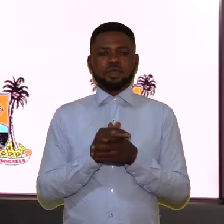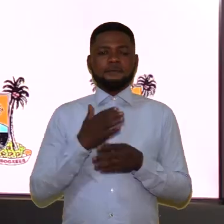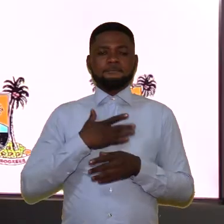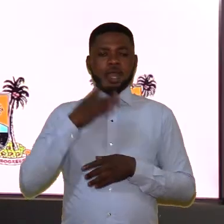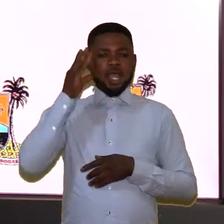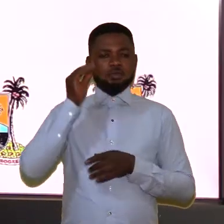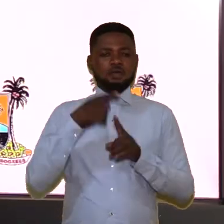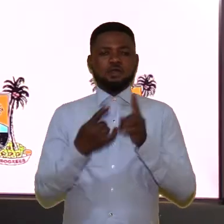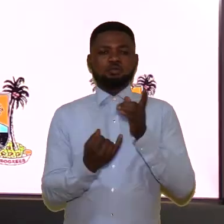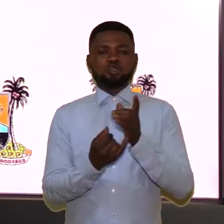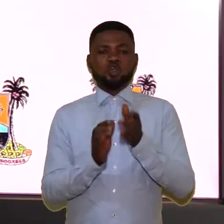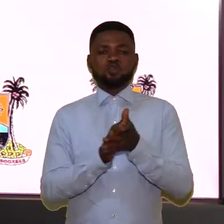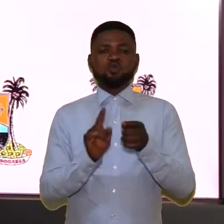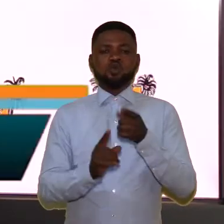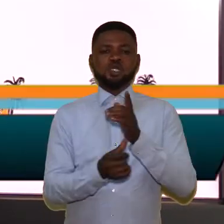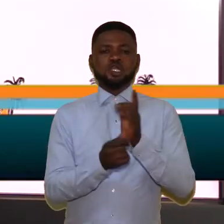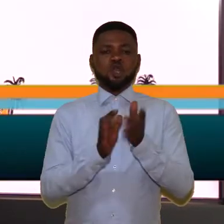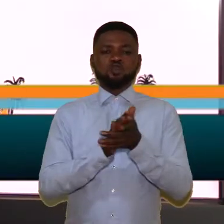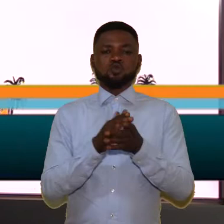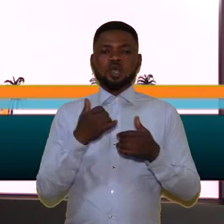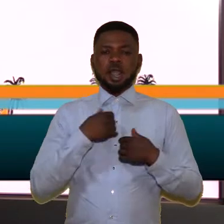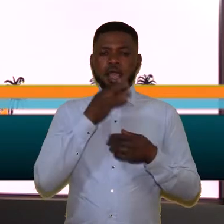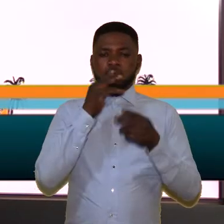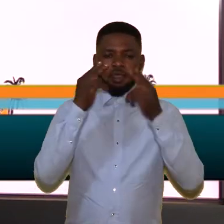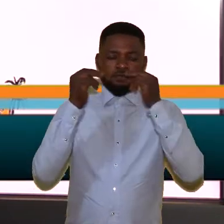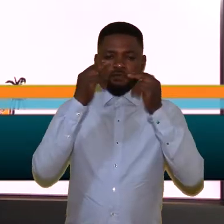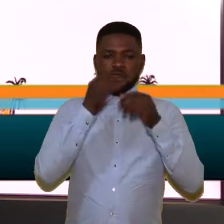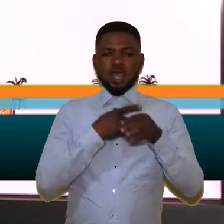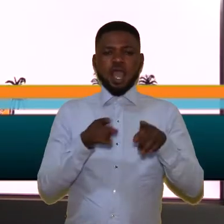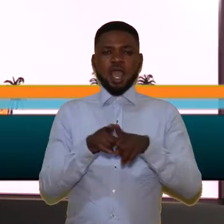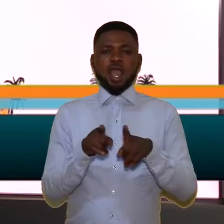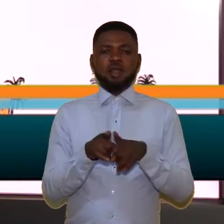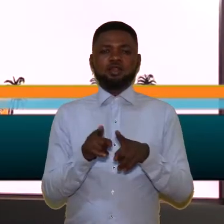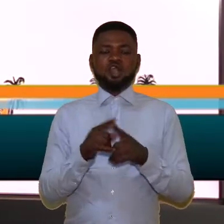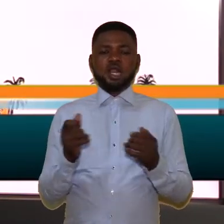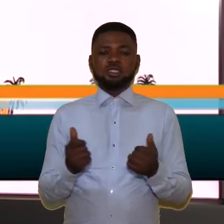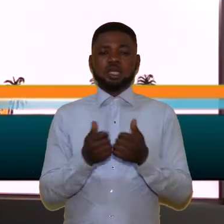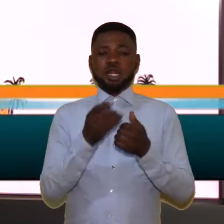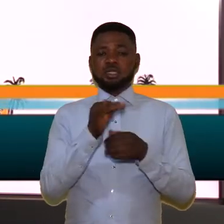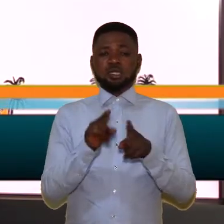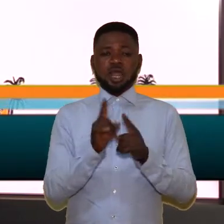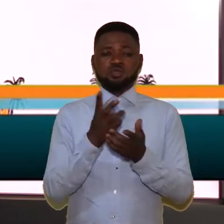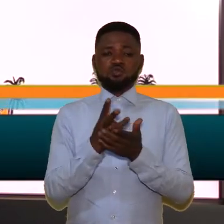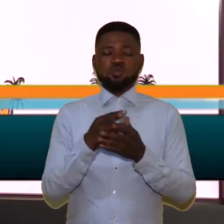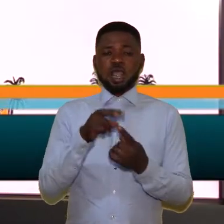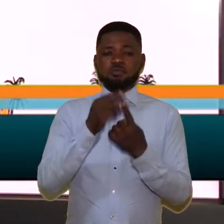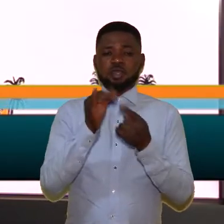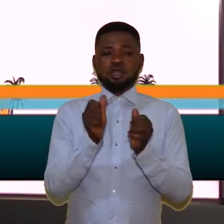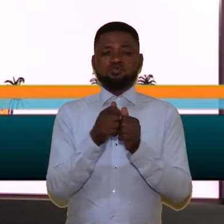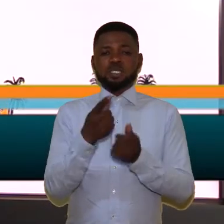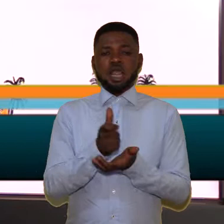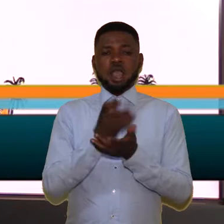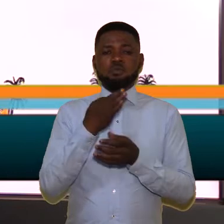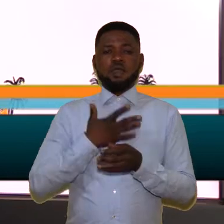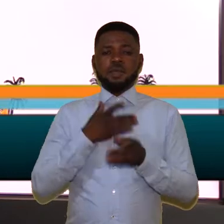My experience from junior school to senior school has been fun and also challenging as well, especially with the